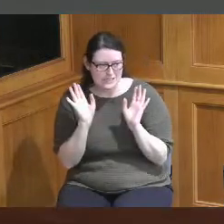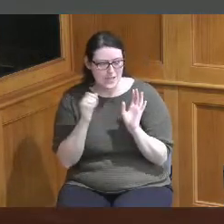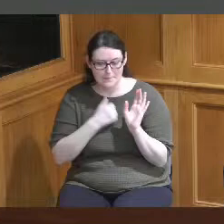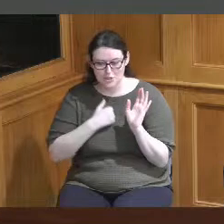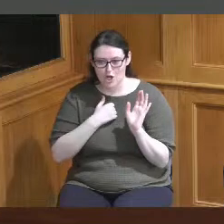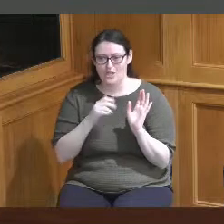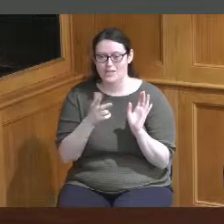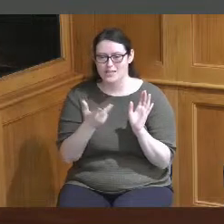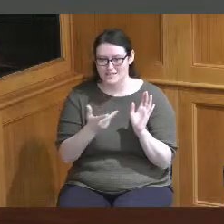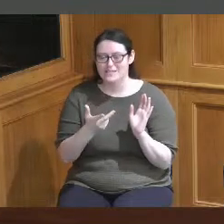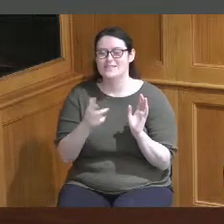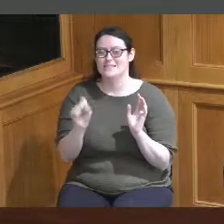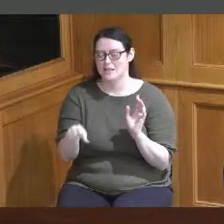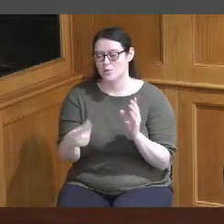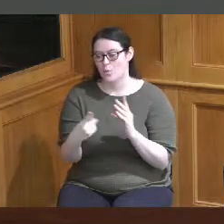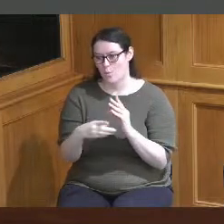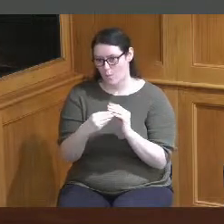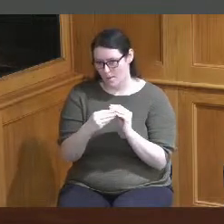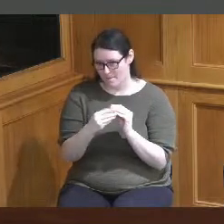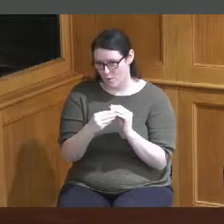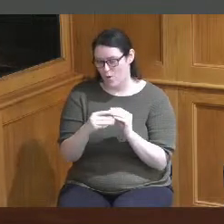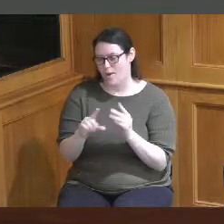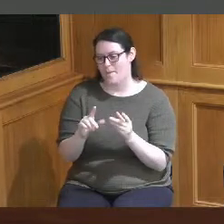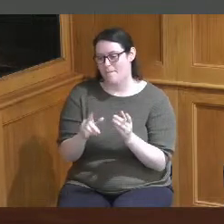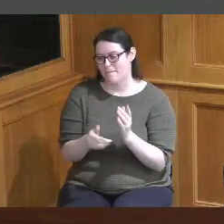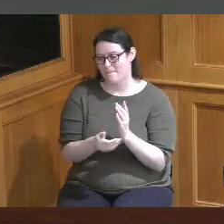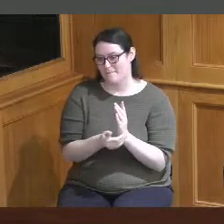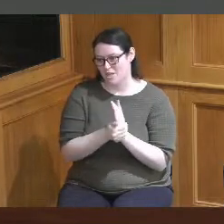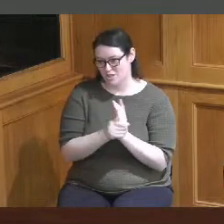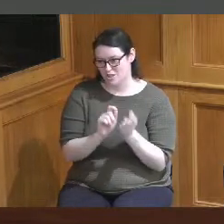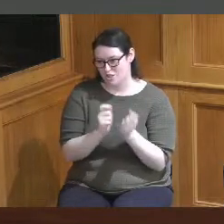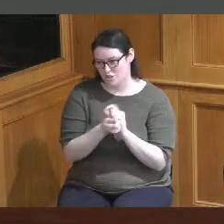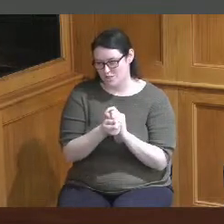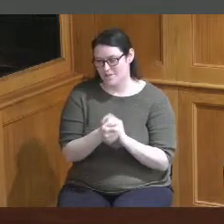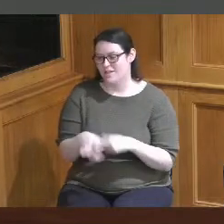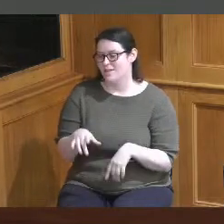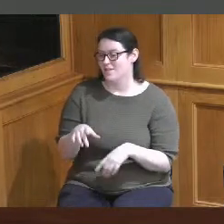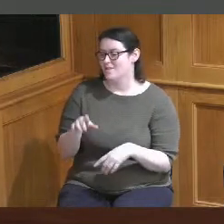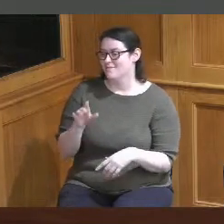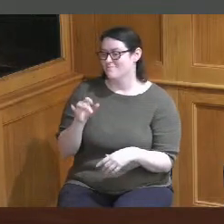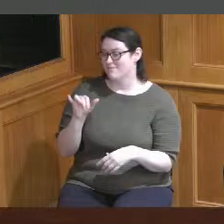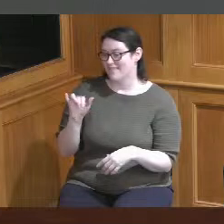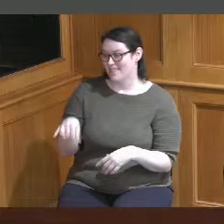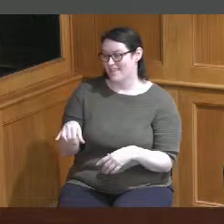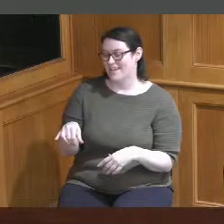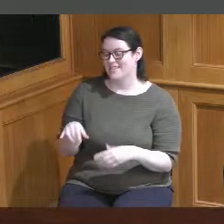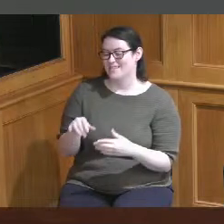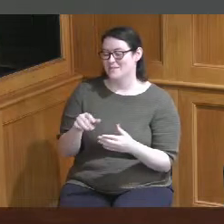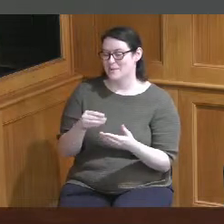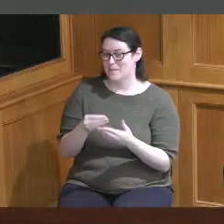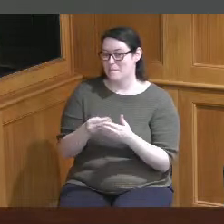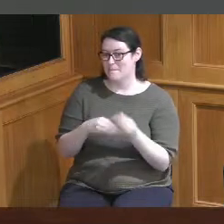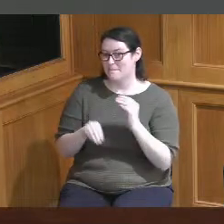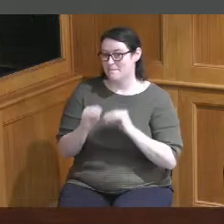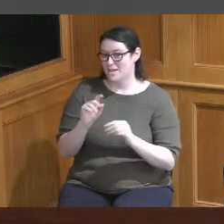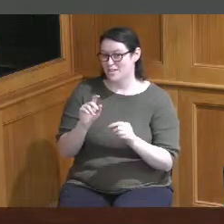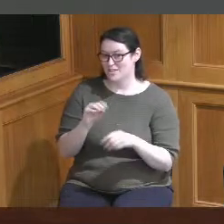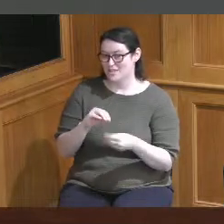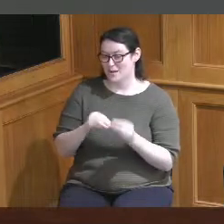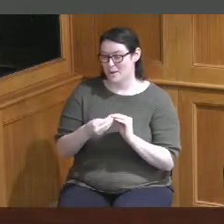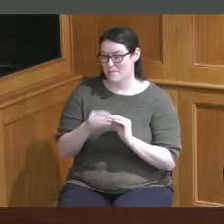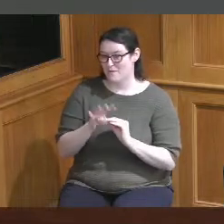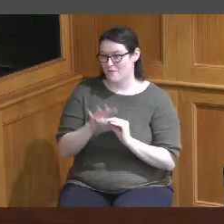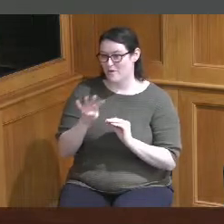sorry, Commissioners. Yes, we do have one additional budget adjustment as by leave 6. This is budget adjustment number 44.